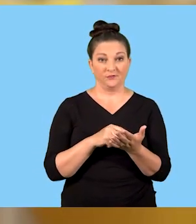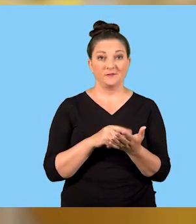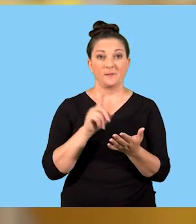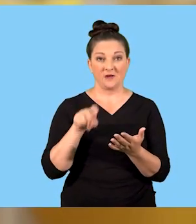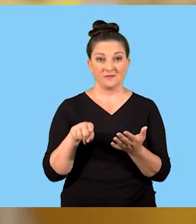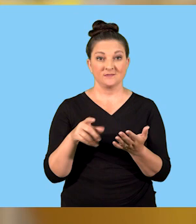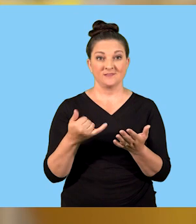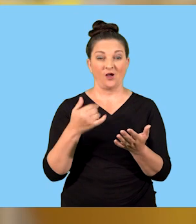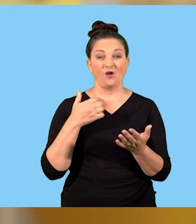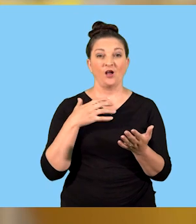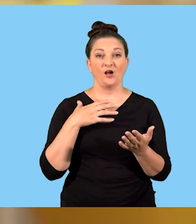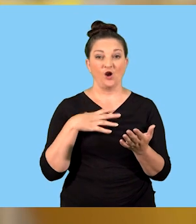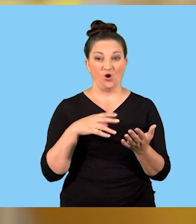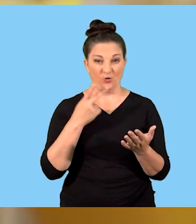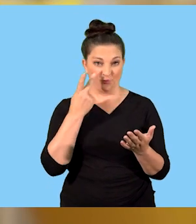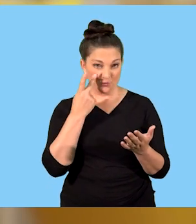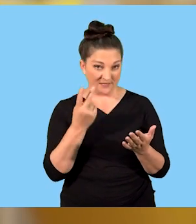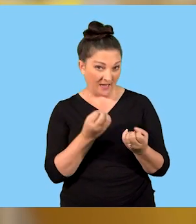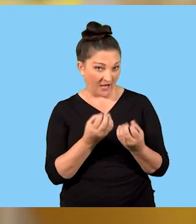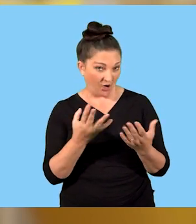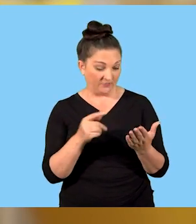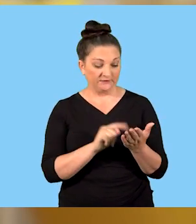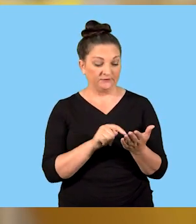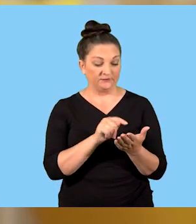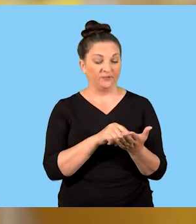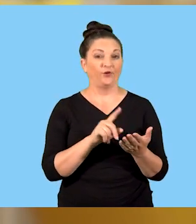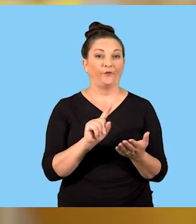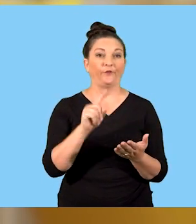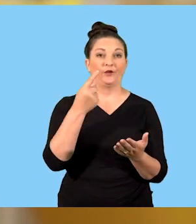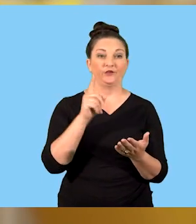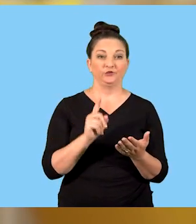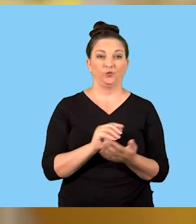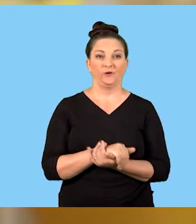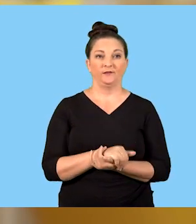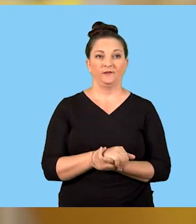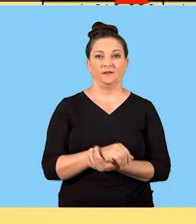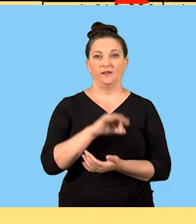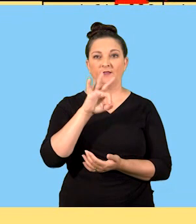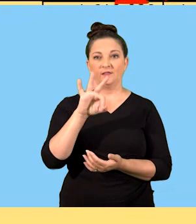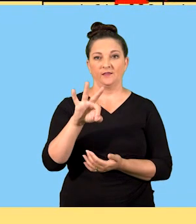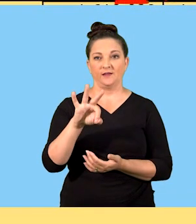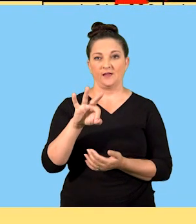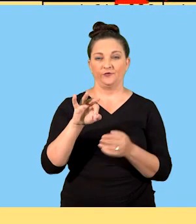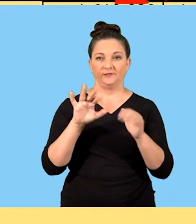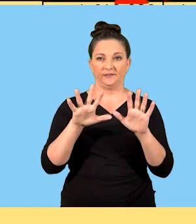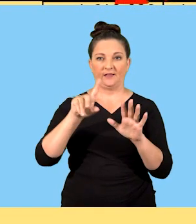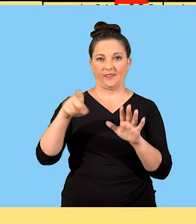some figures. Then you punch these figures. Then we see how much we are going to get. The first figure is